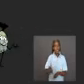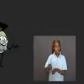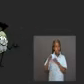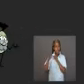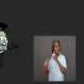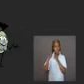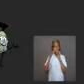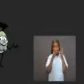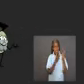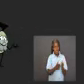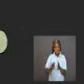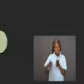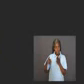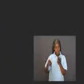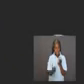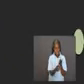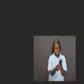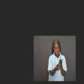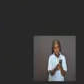Students, let's get ready.